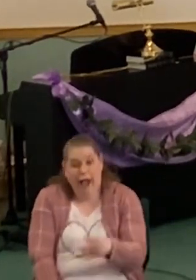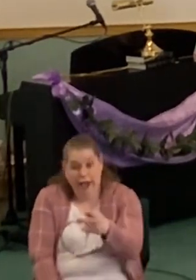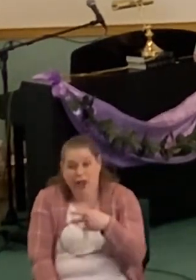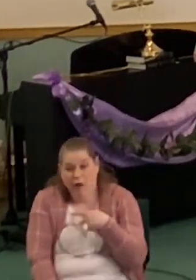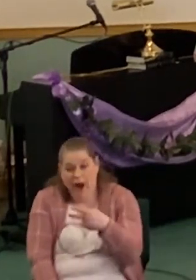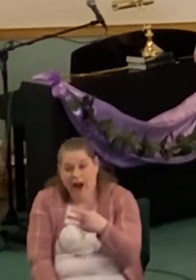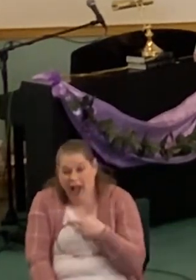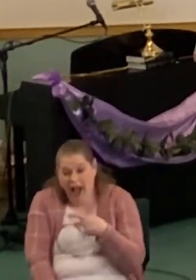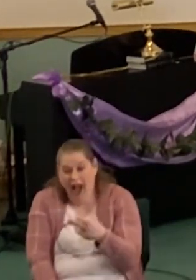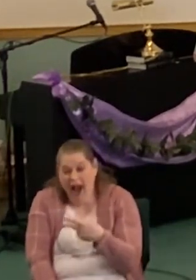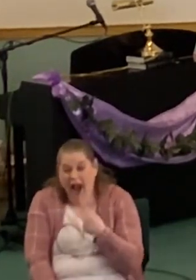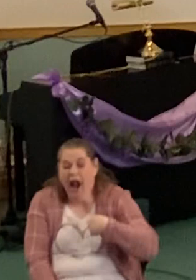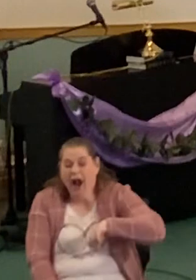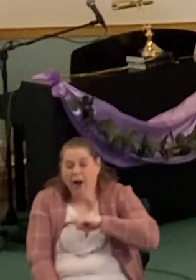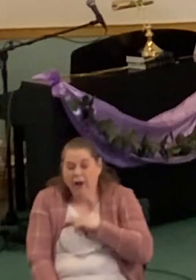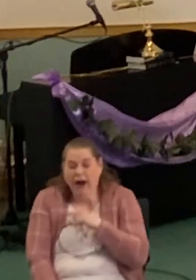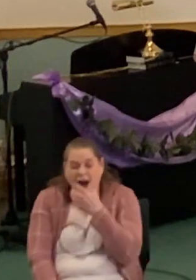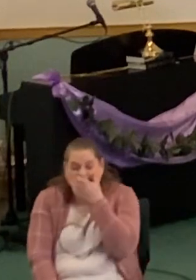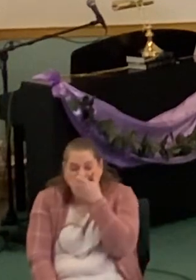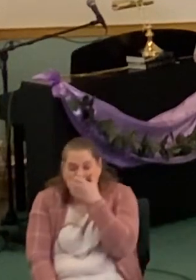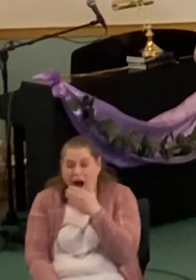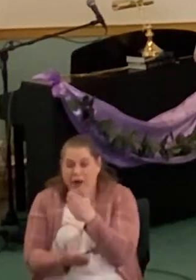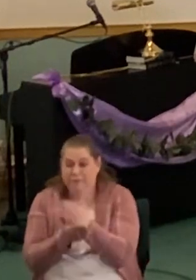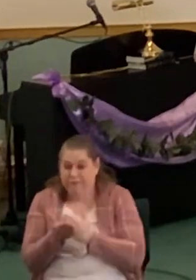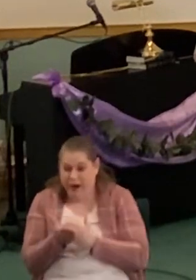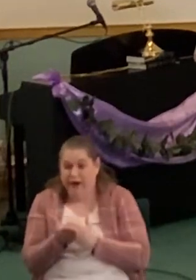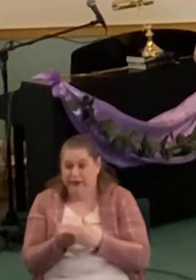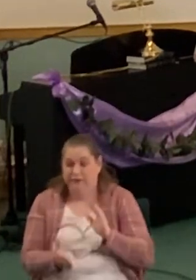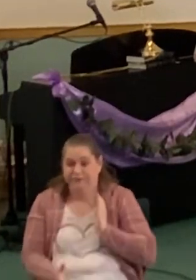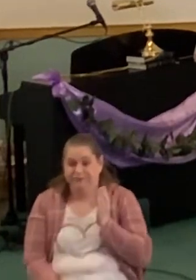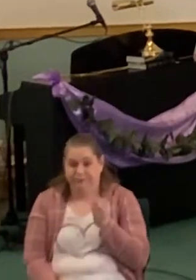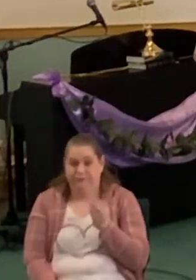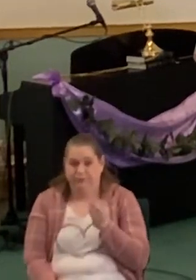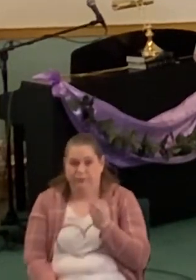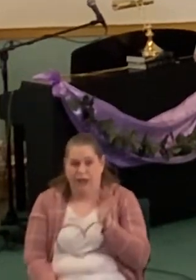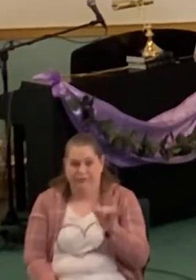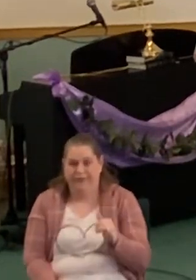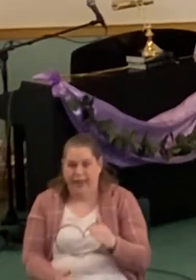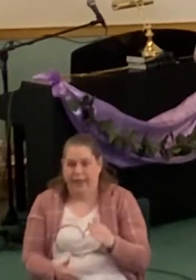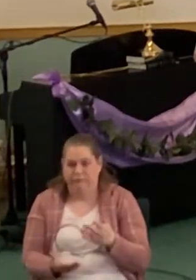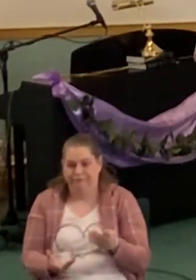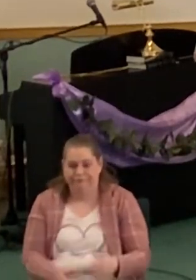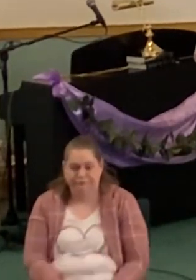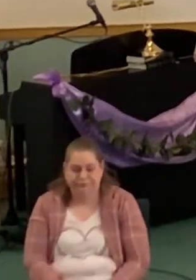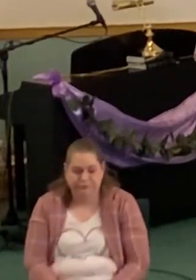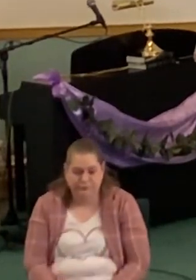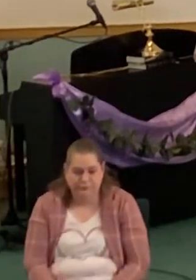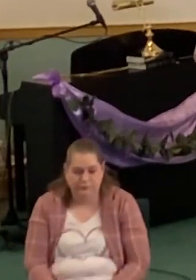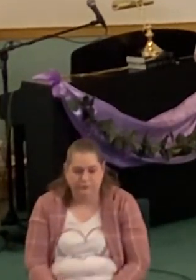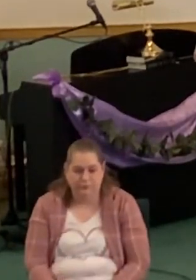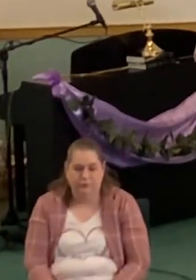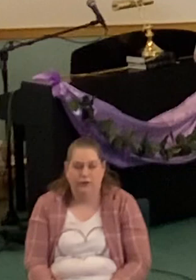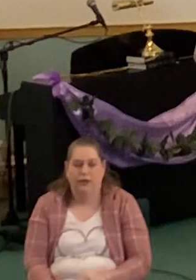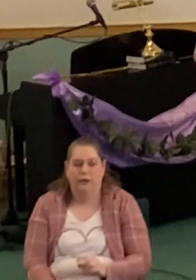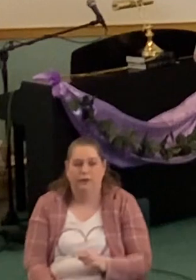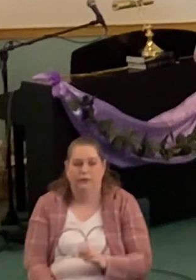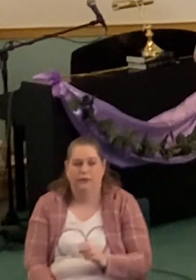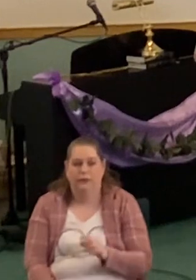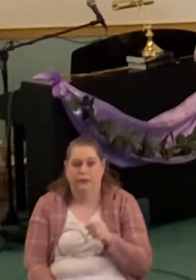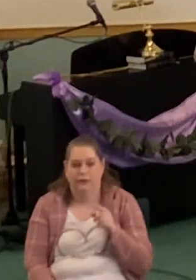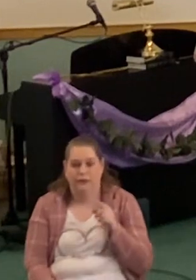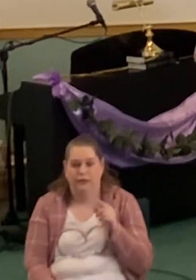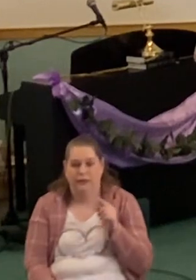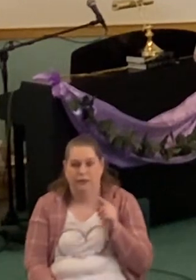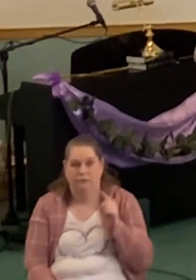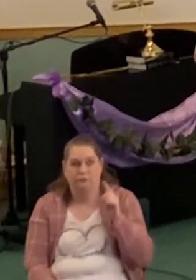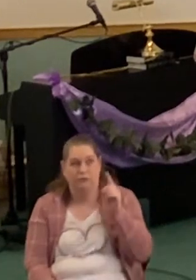that offer to the Gentiles. When Jesus died on the cross, he fulfilled the Old Testament law. He